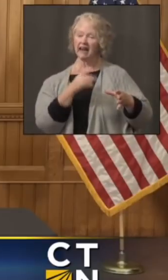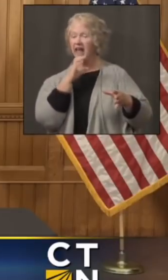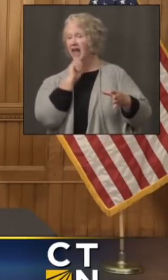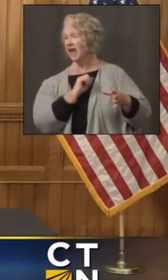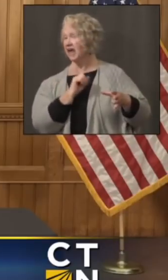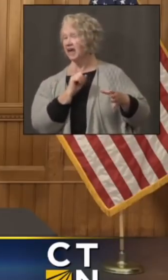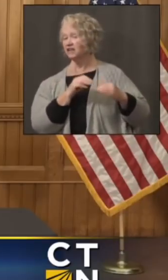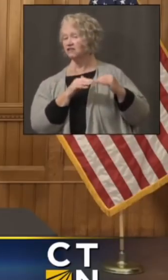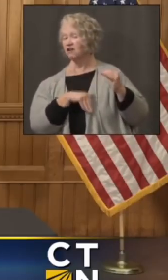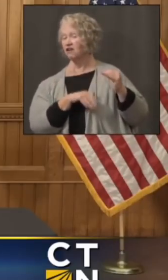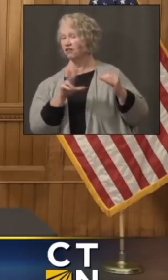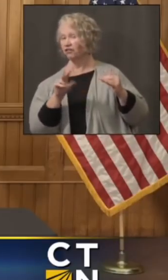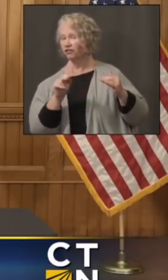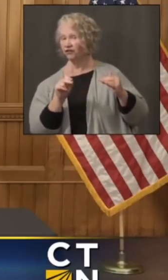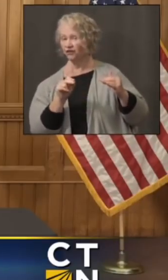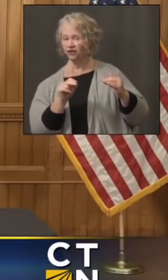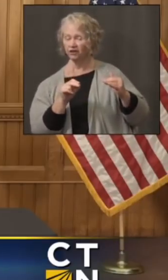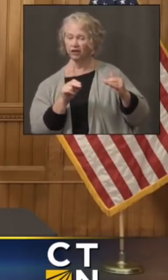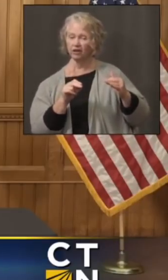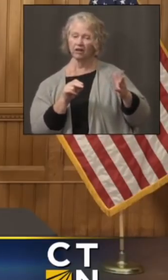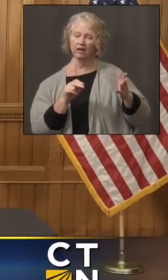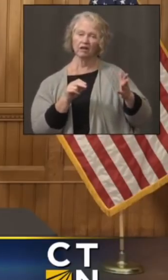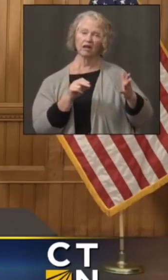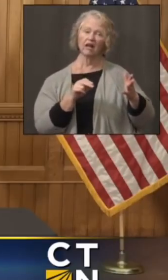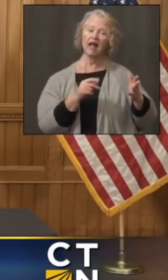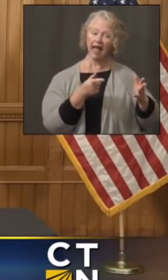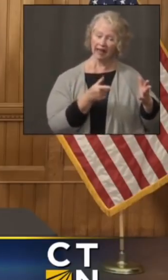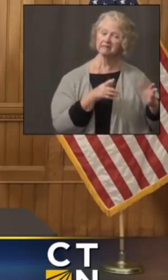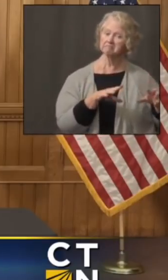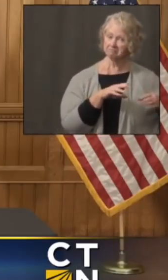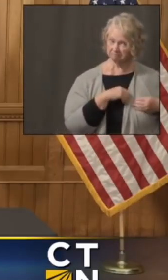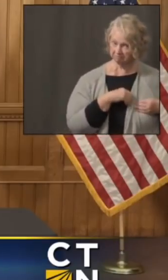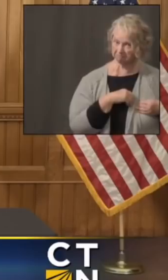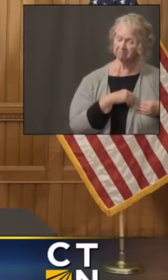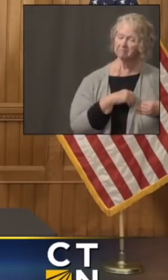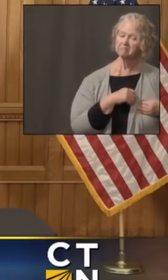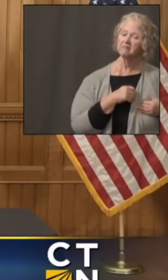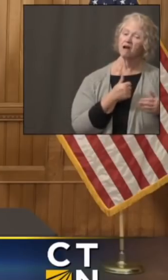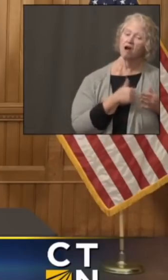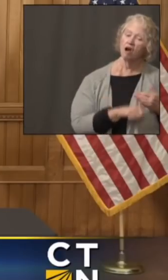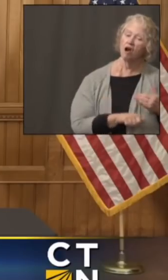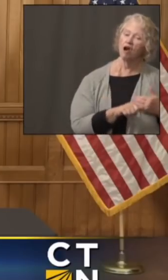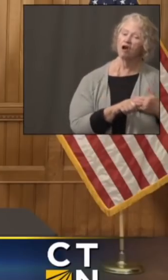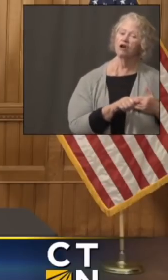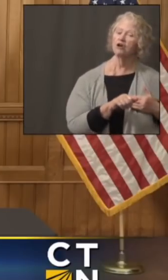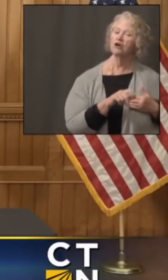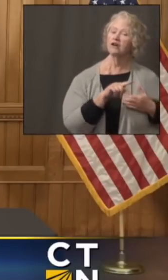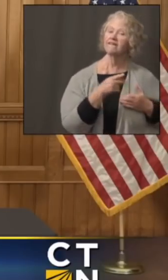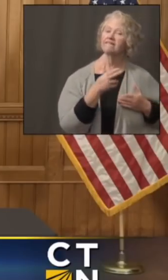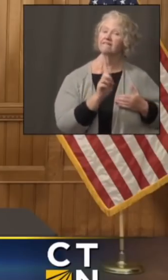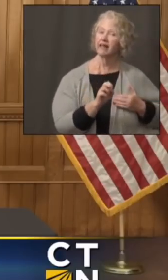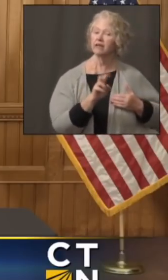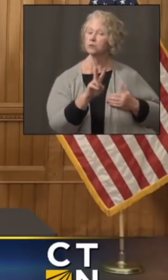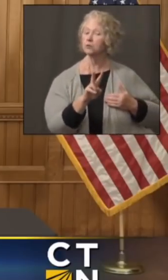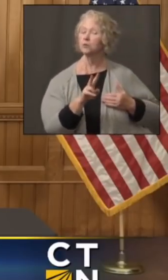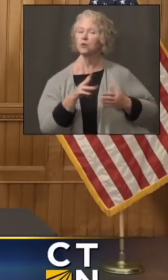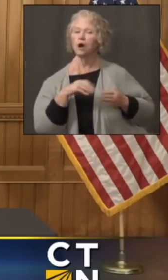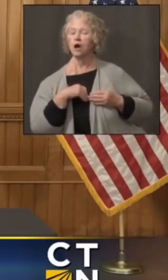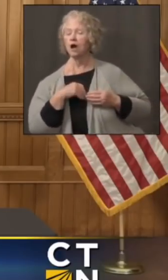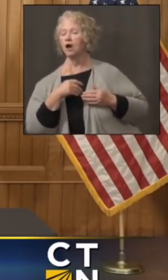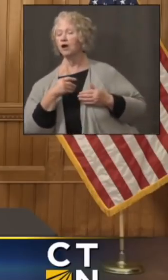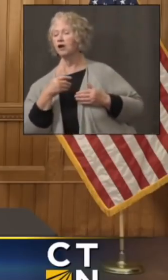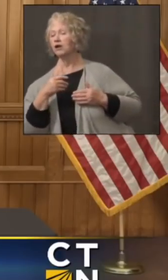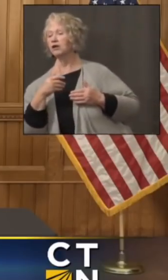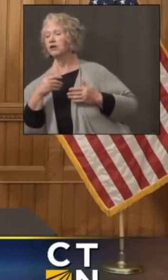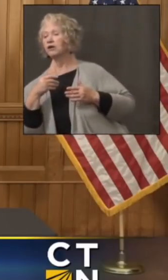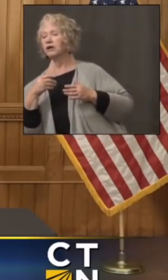and they are perfectly legal under either phase 2 or 3, as long as that group is under 25, as you know,